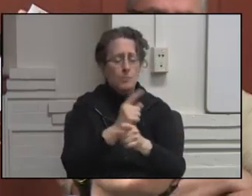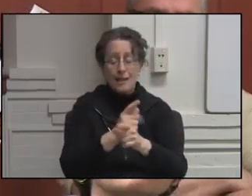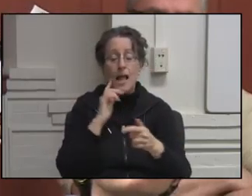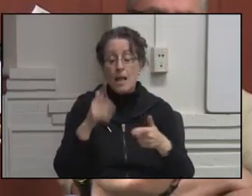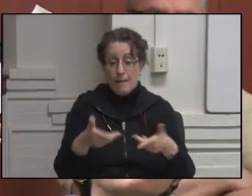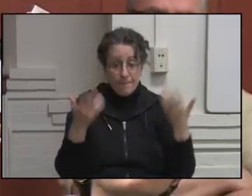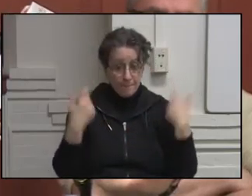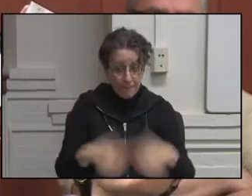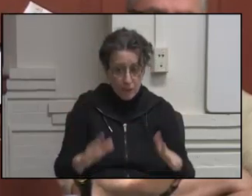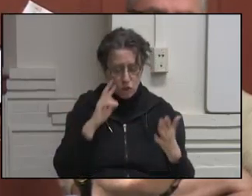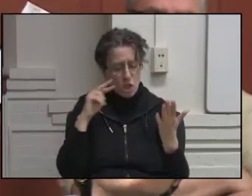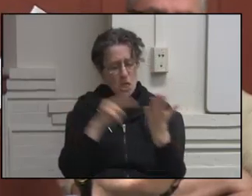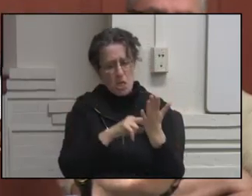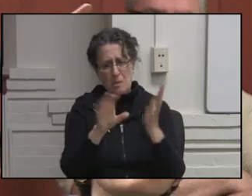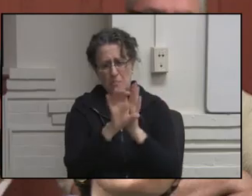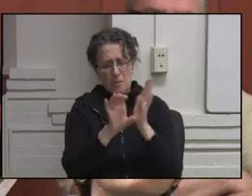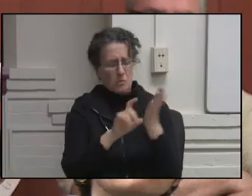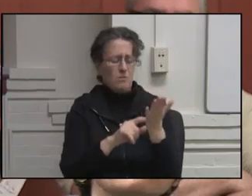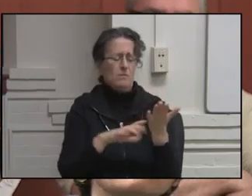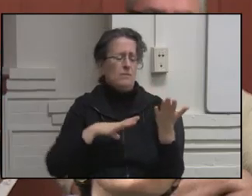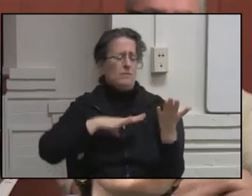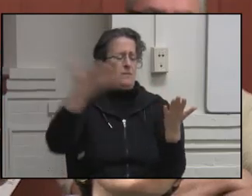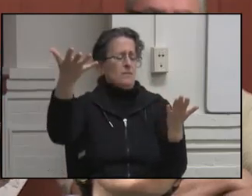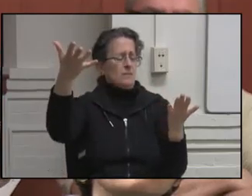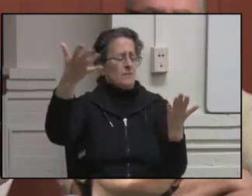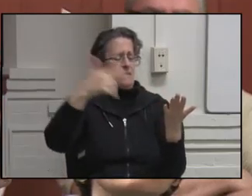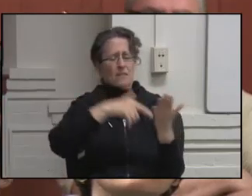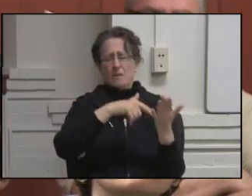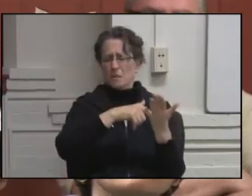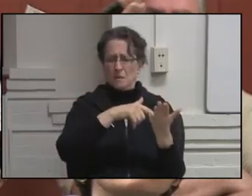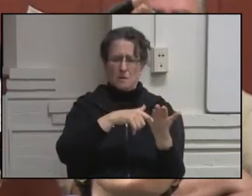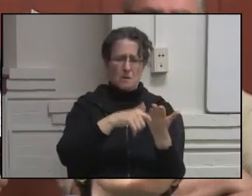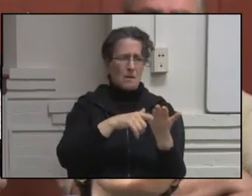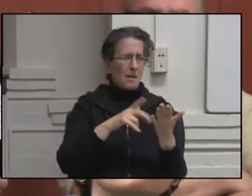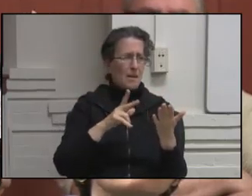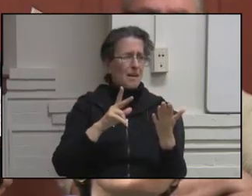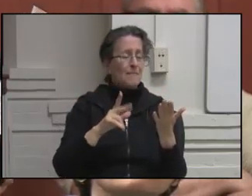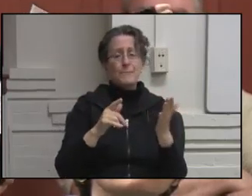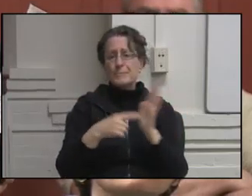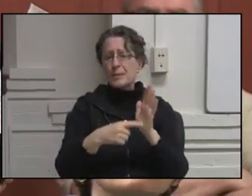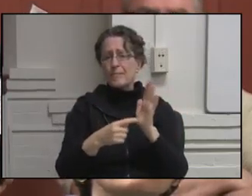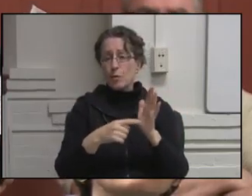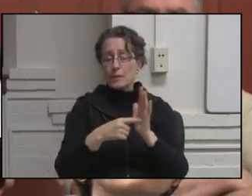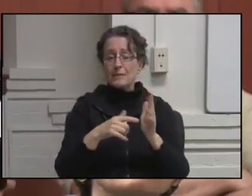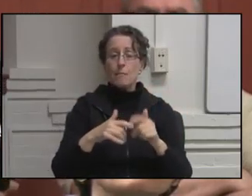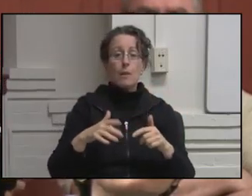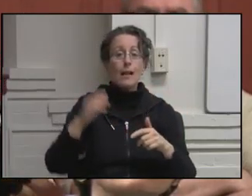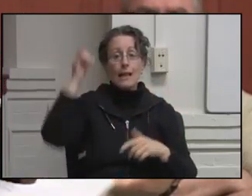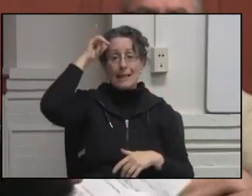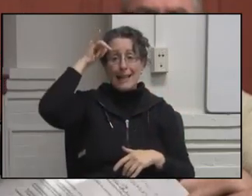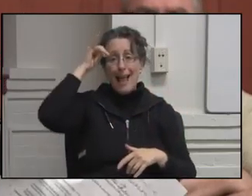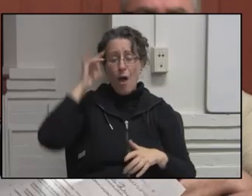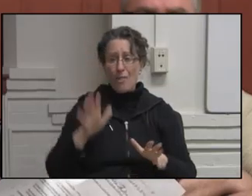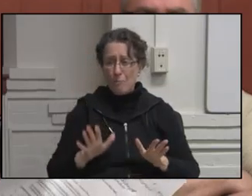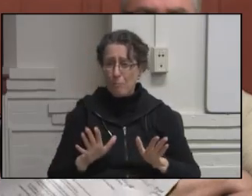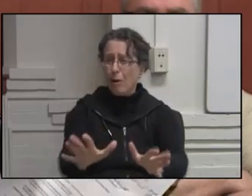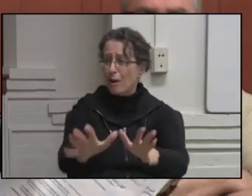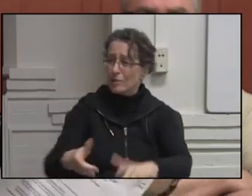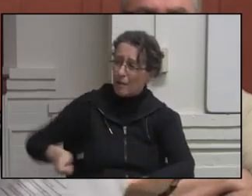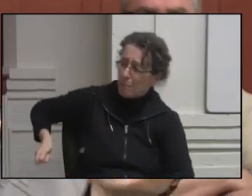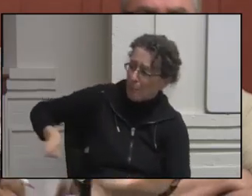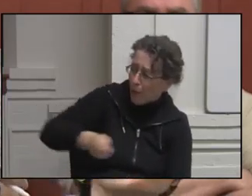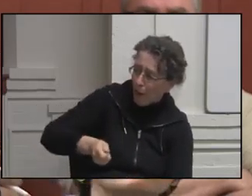very unethical in the photos that there were people were pushing the animals forward and like pulling them